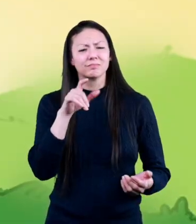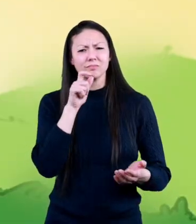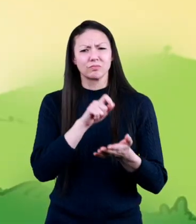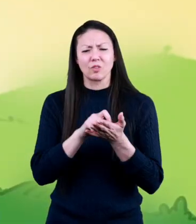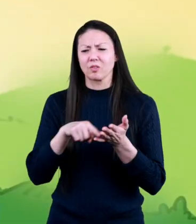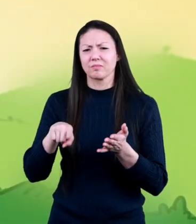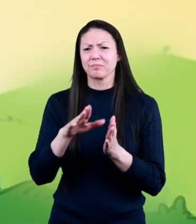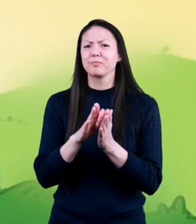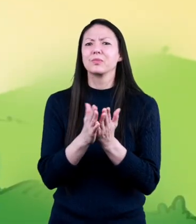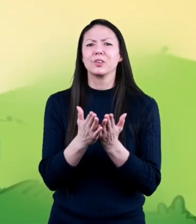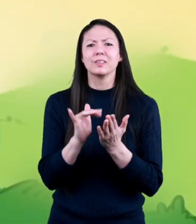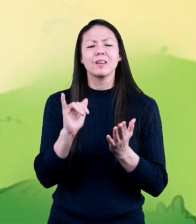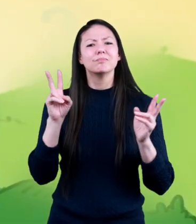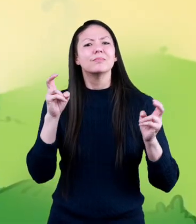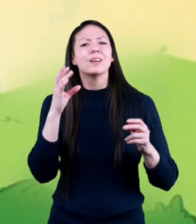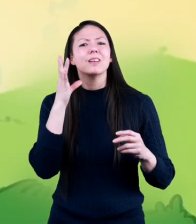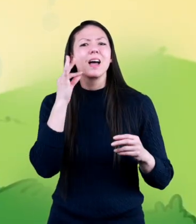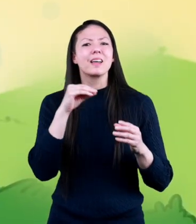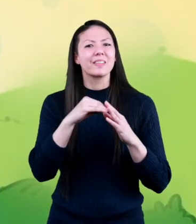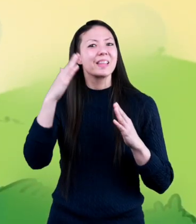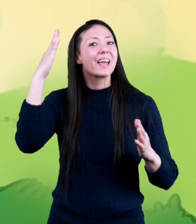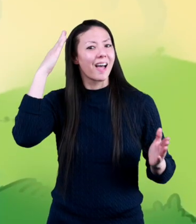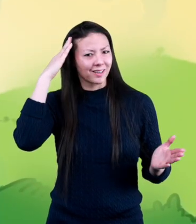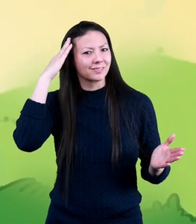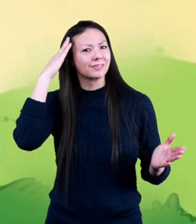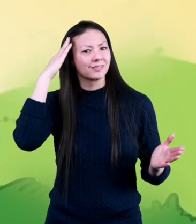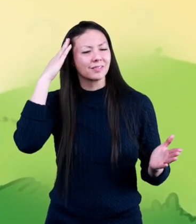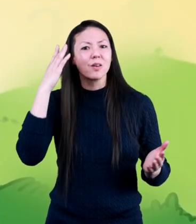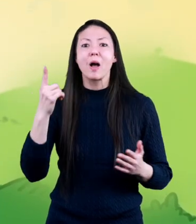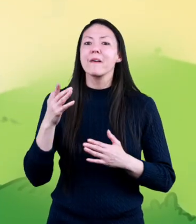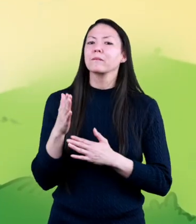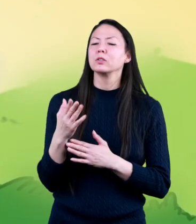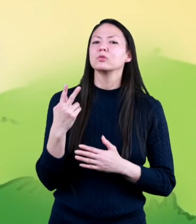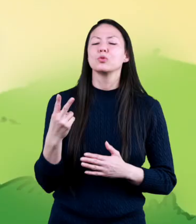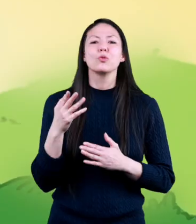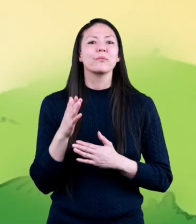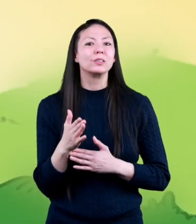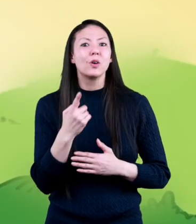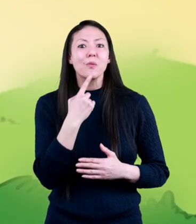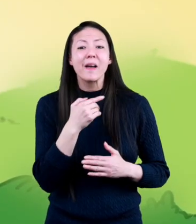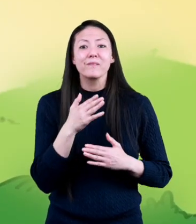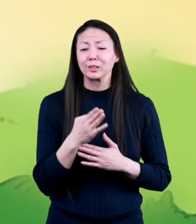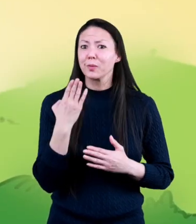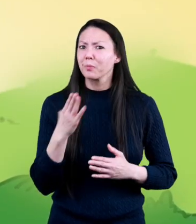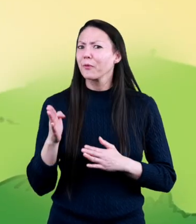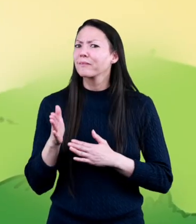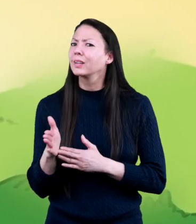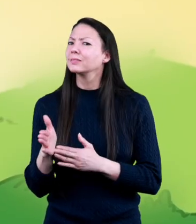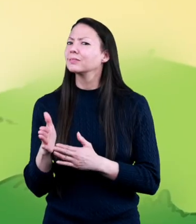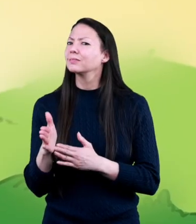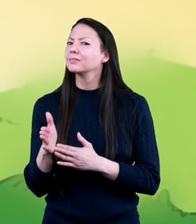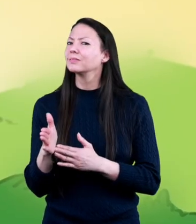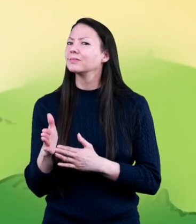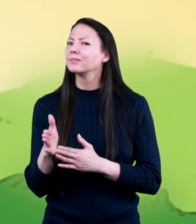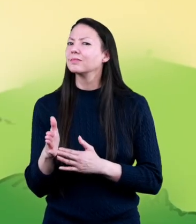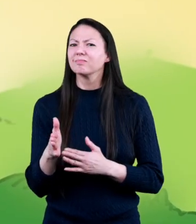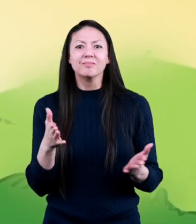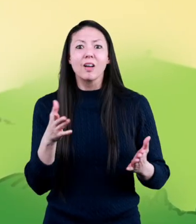Do you know who wrote books like The Cat in the Hat, One Fish, Two Fish, Red Fish, Blue